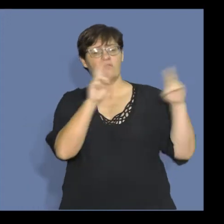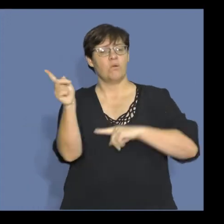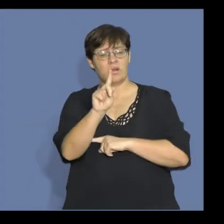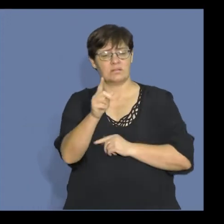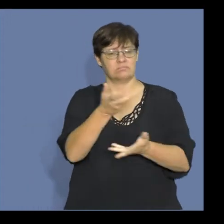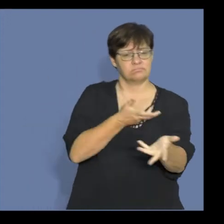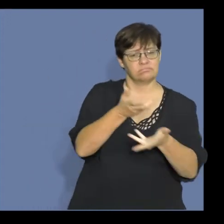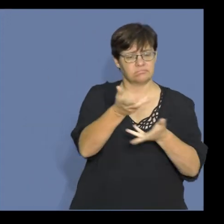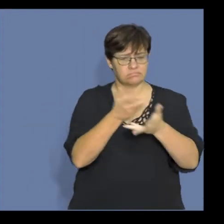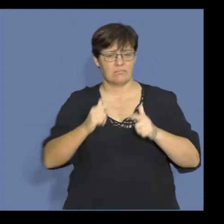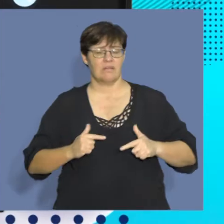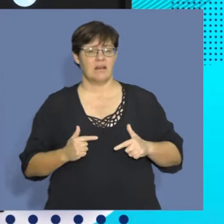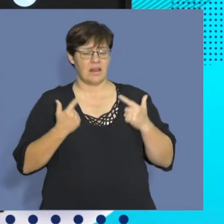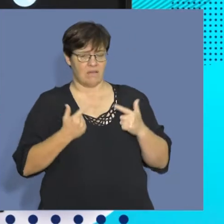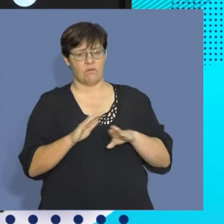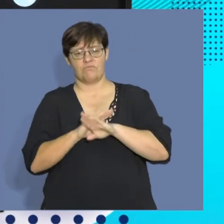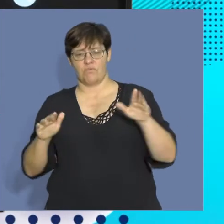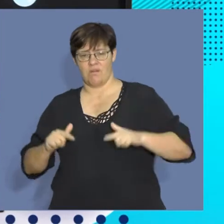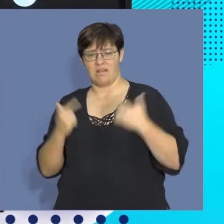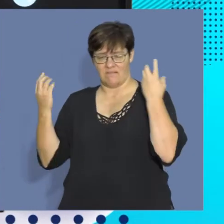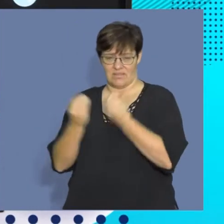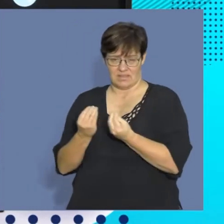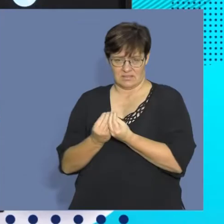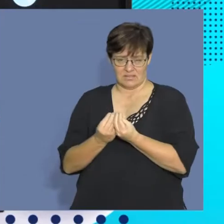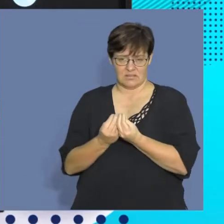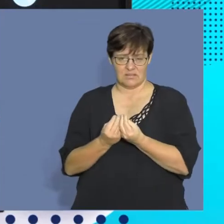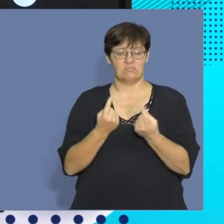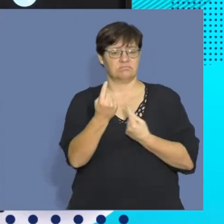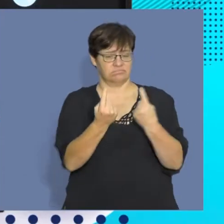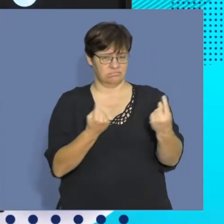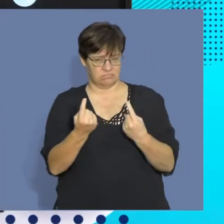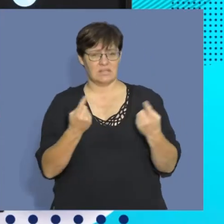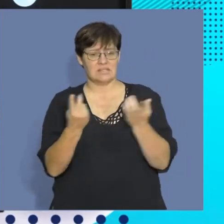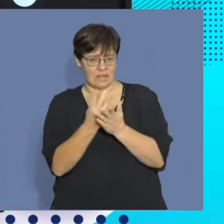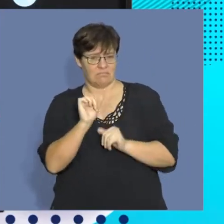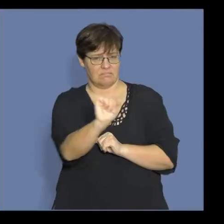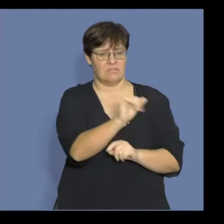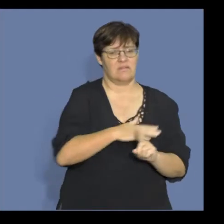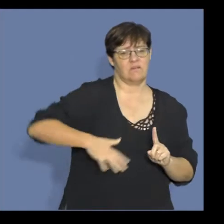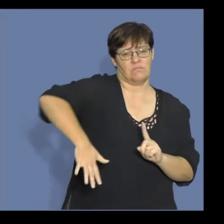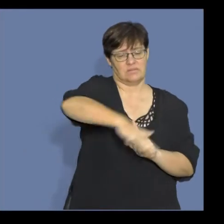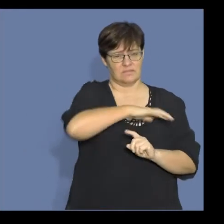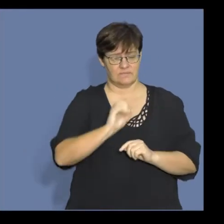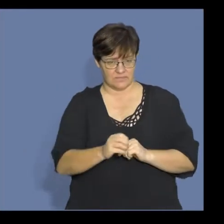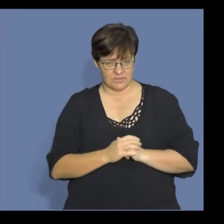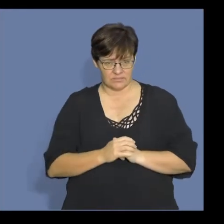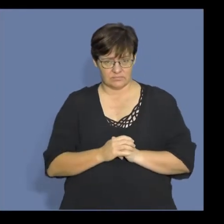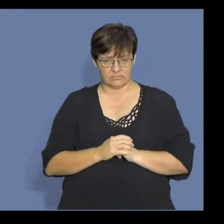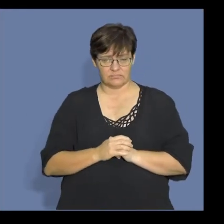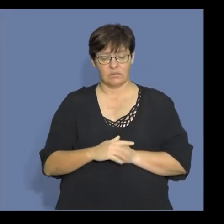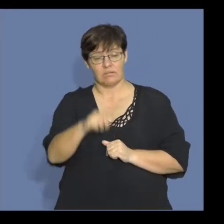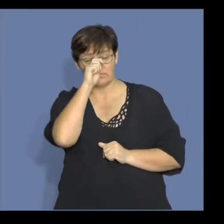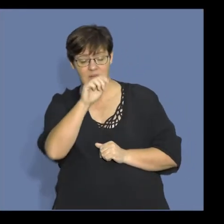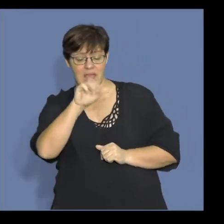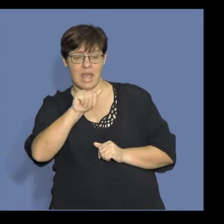the interaction of the living and the non-living components with each other and their environment. We recognize